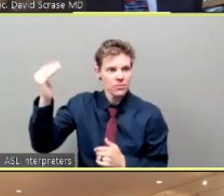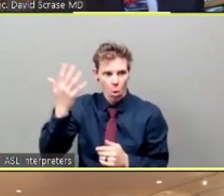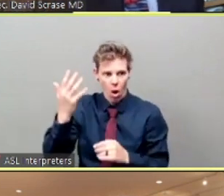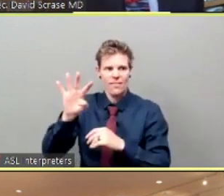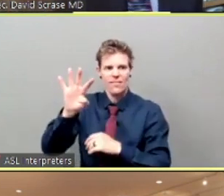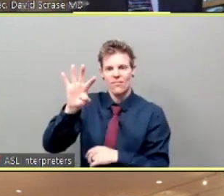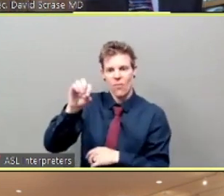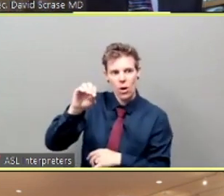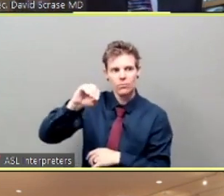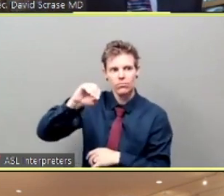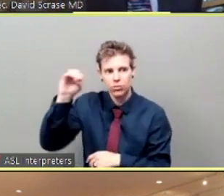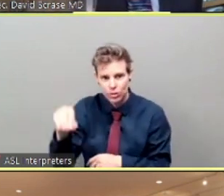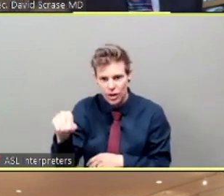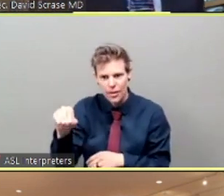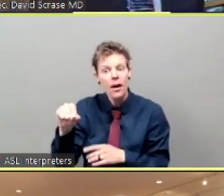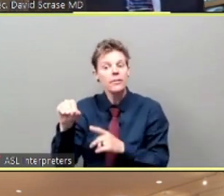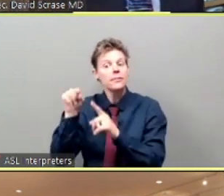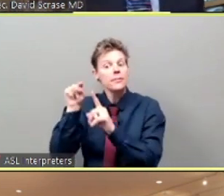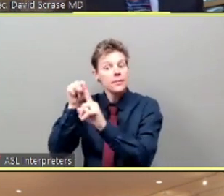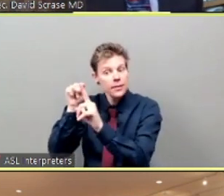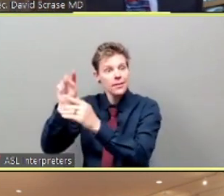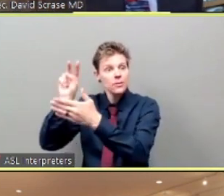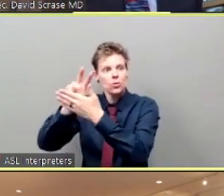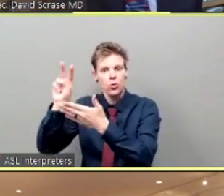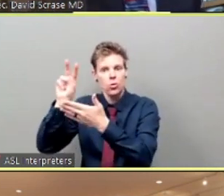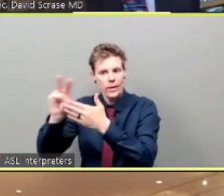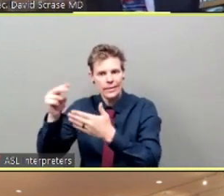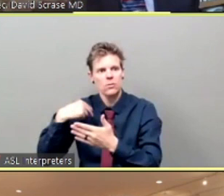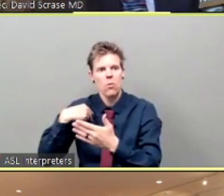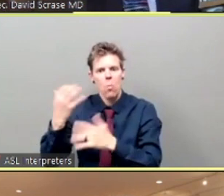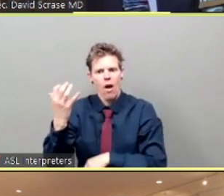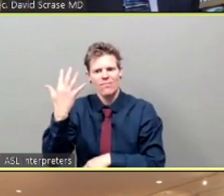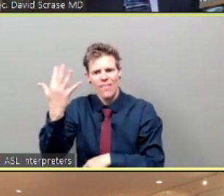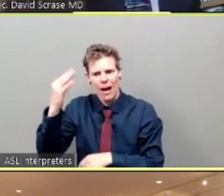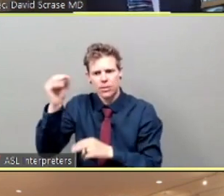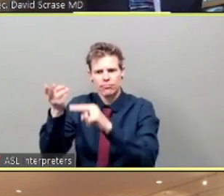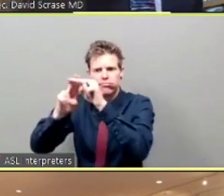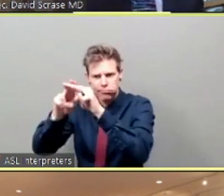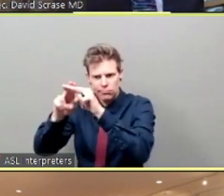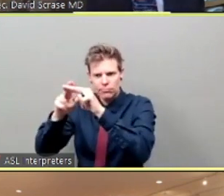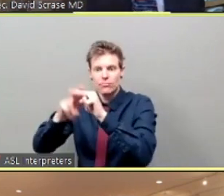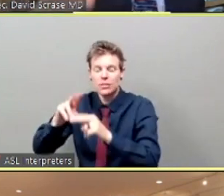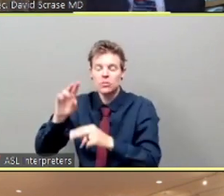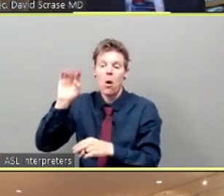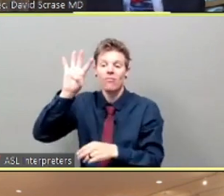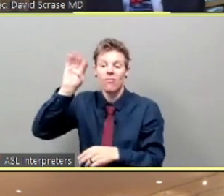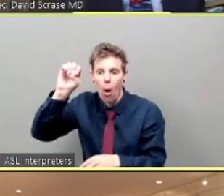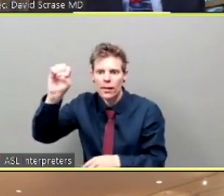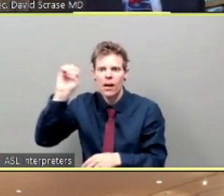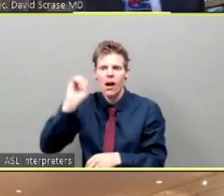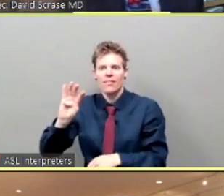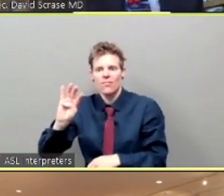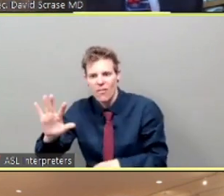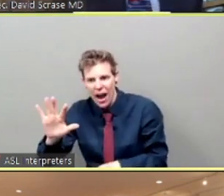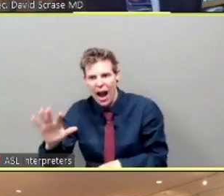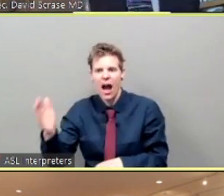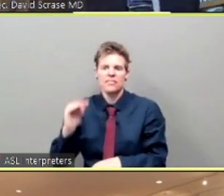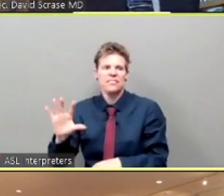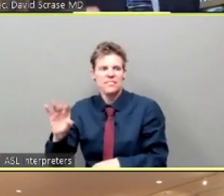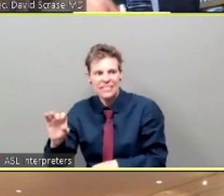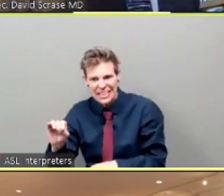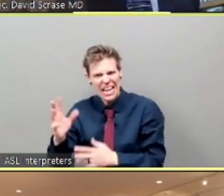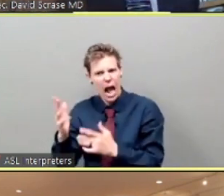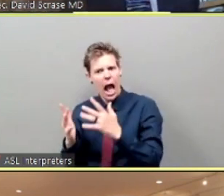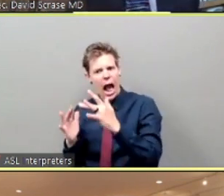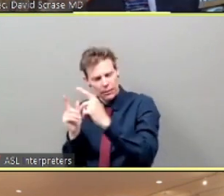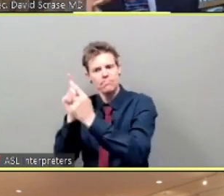2 weeks, every time we run the report, because as the governor mentioned, we're aiming for 60%. So if we go up by 5%,